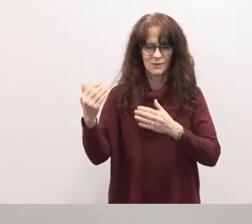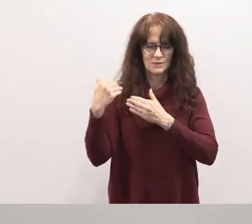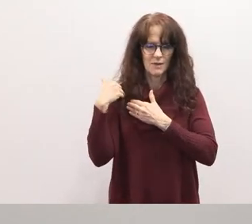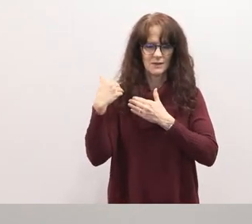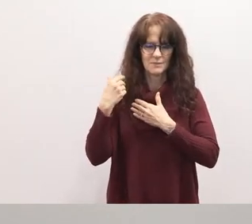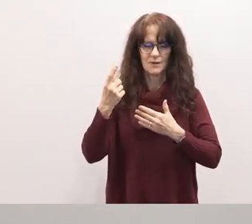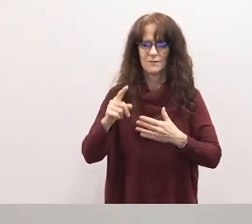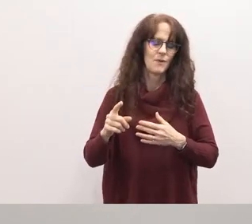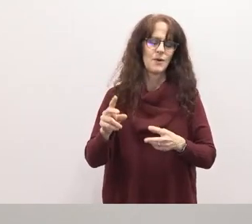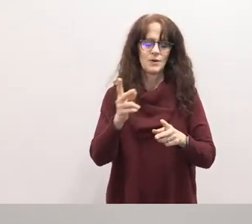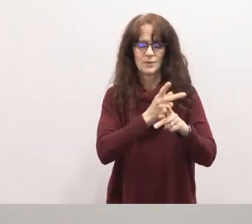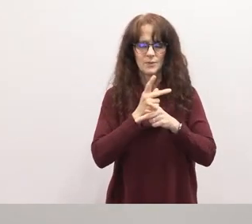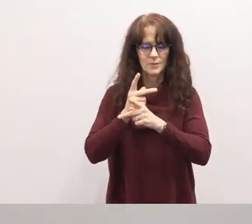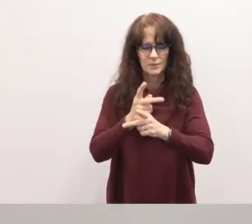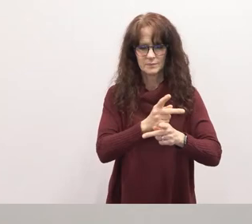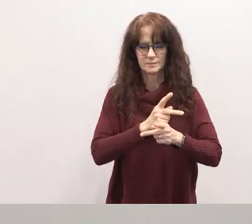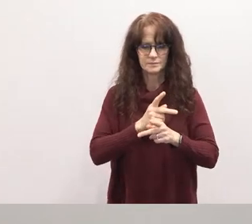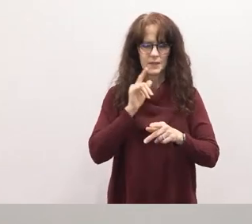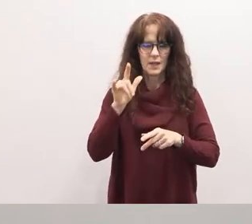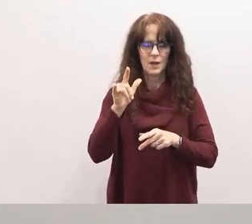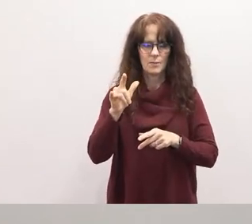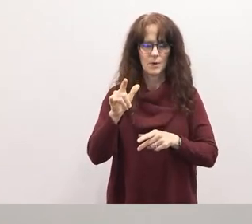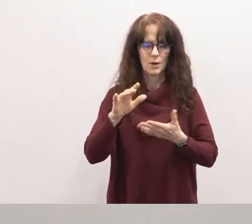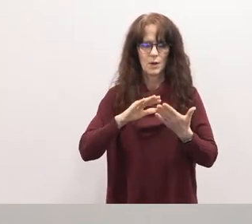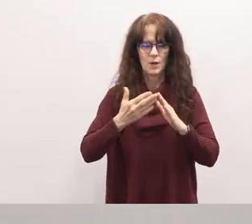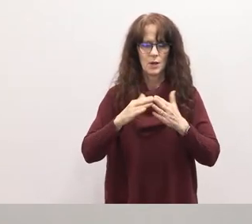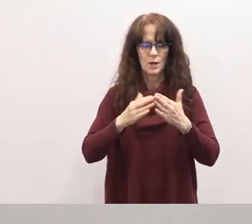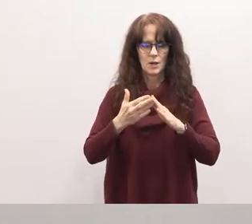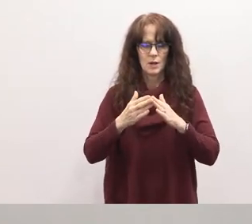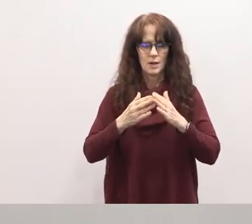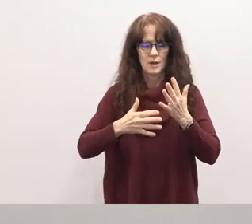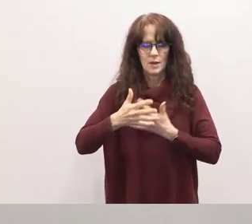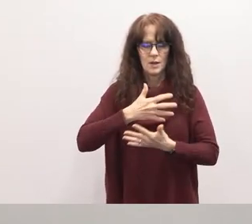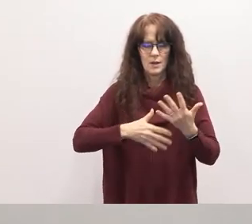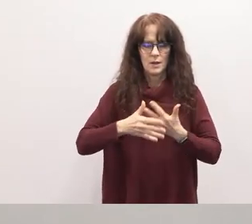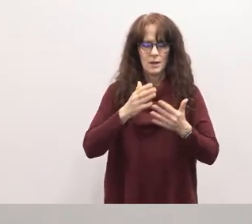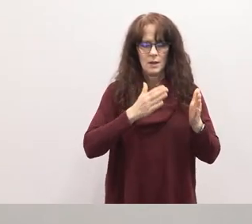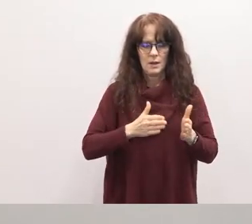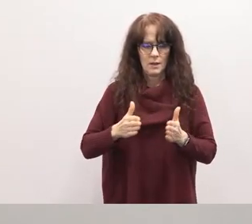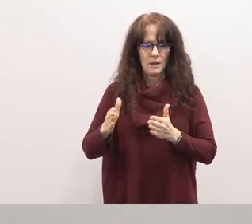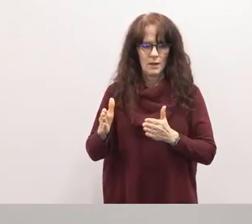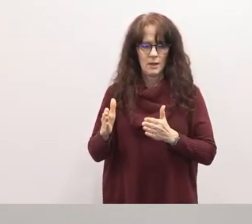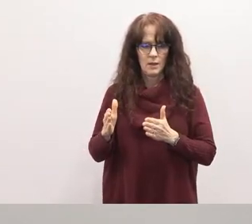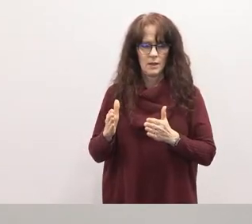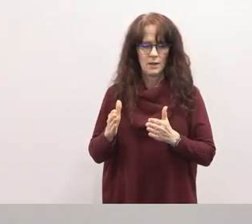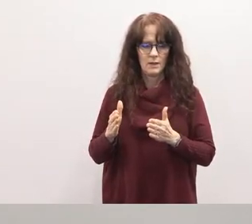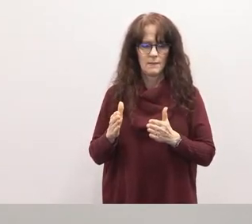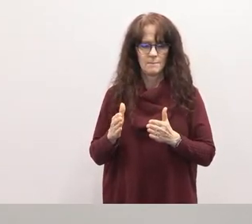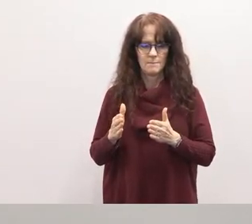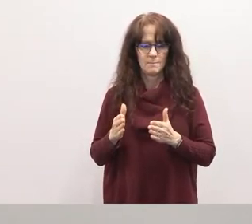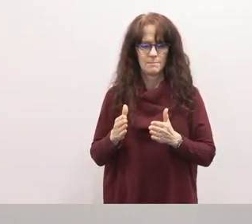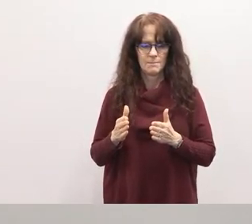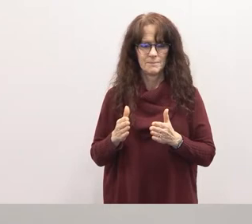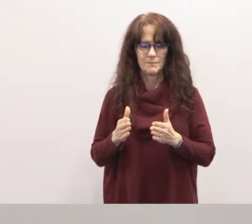responsible for overseeing the airport's community engagement plan. Get that, Mr.